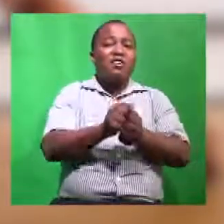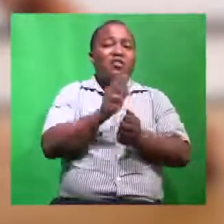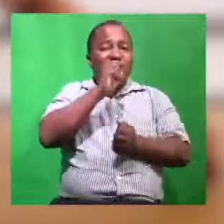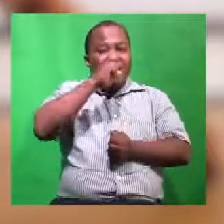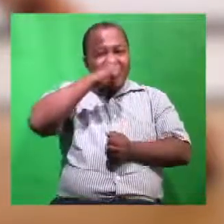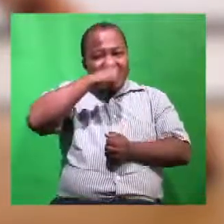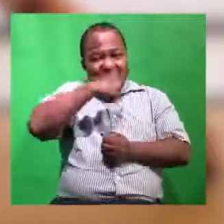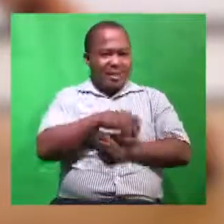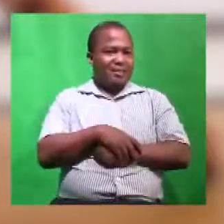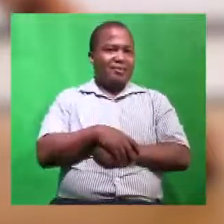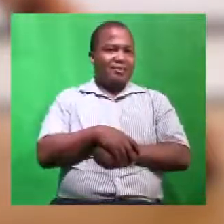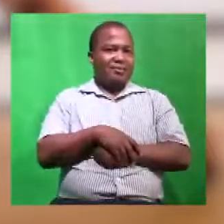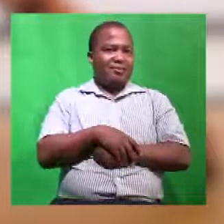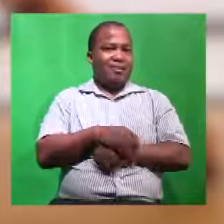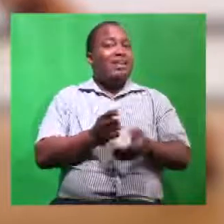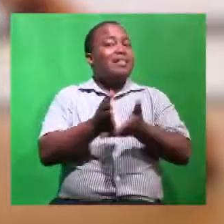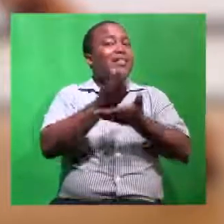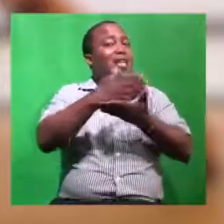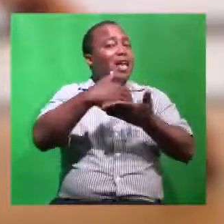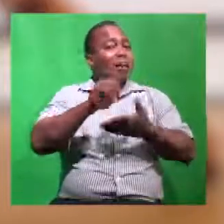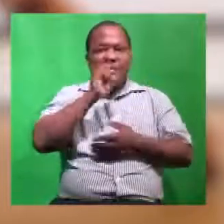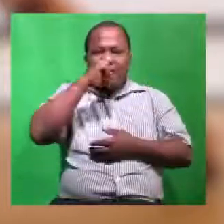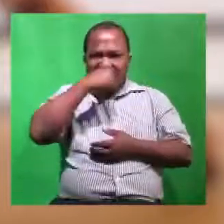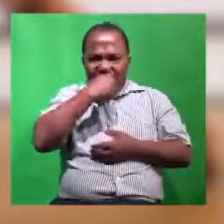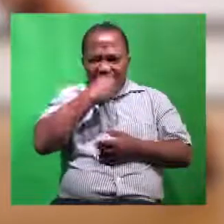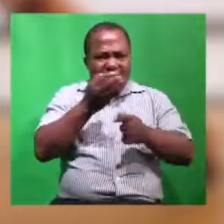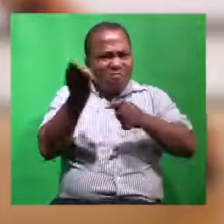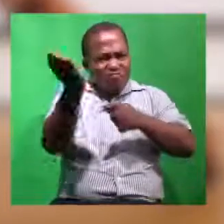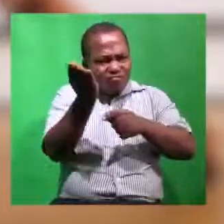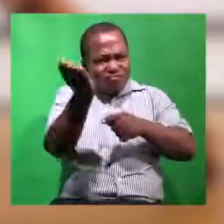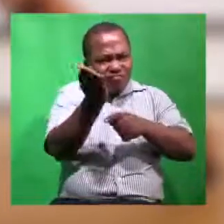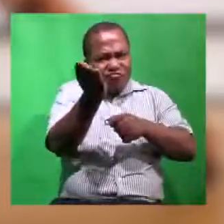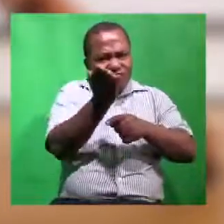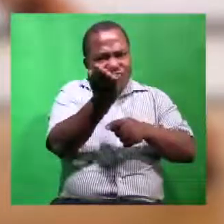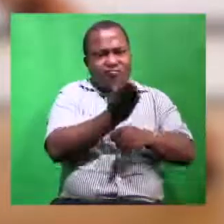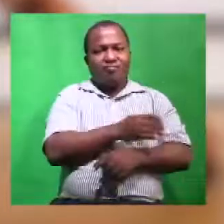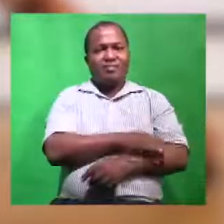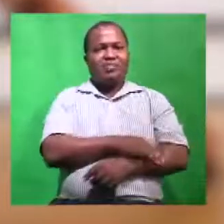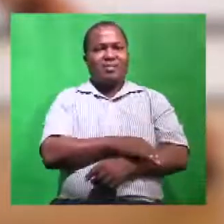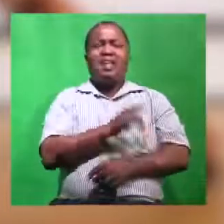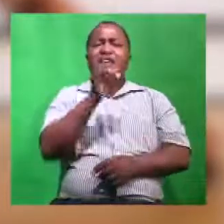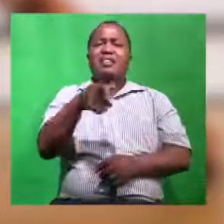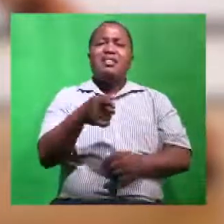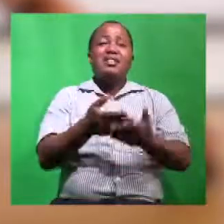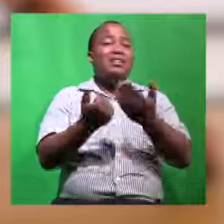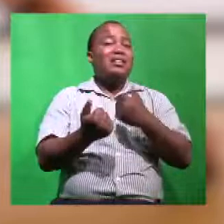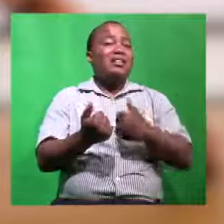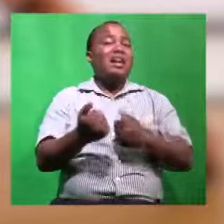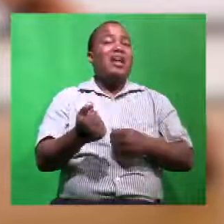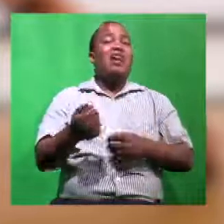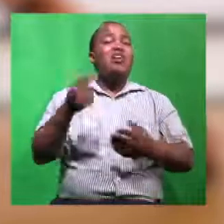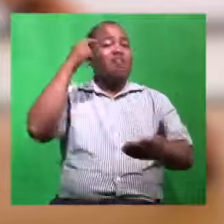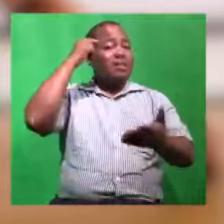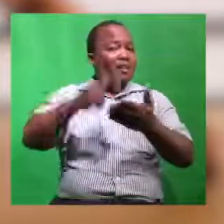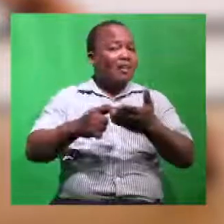when you cut off private part of the female, which lead to excess bleeding, which can cause death, it is